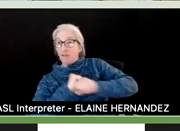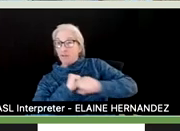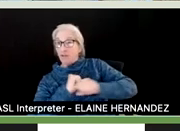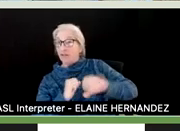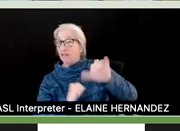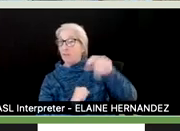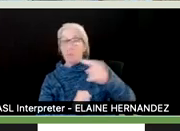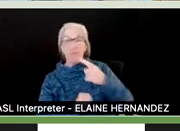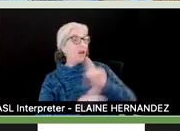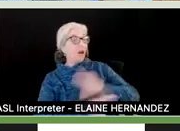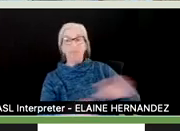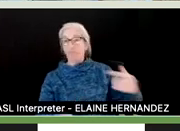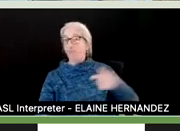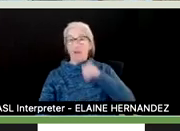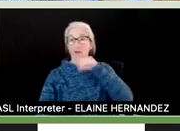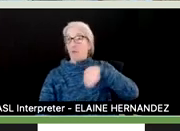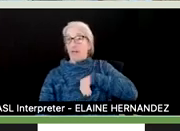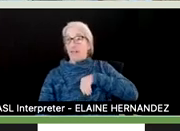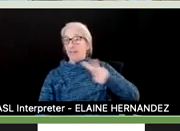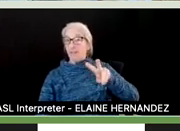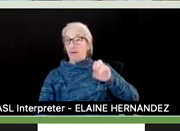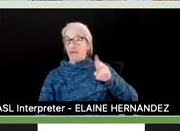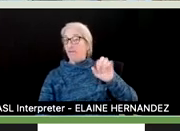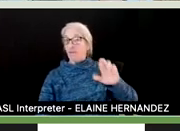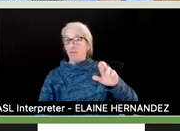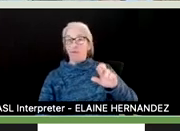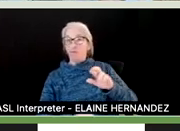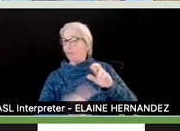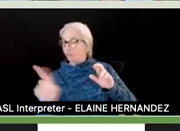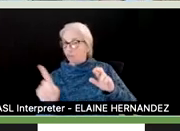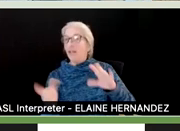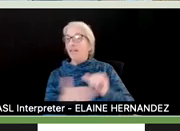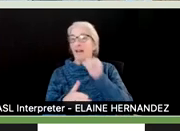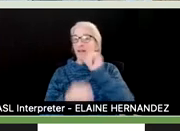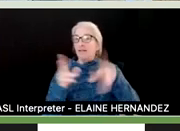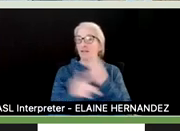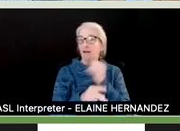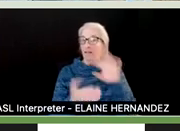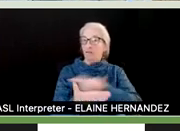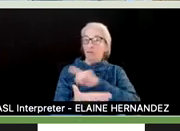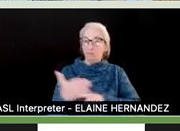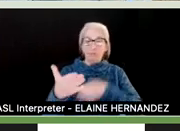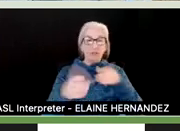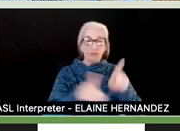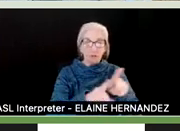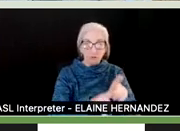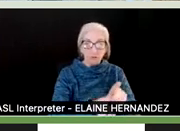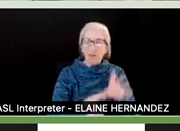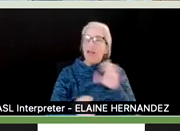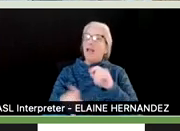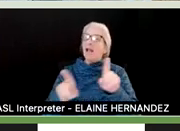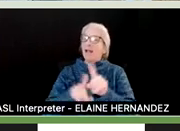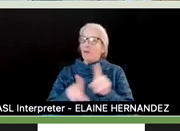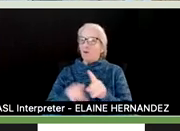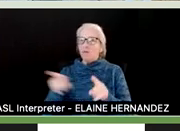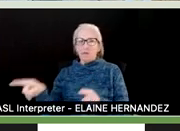That itself is a form of discrimination. And it means that they cannot represent that a